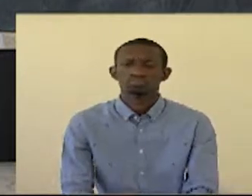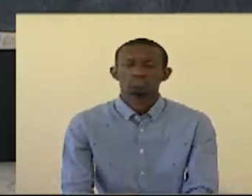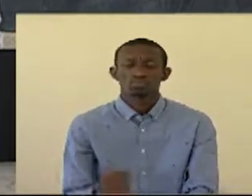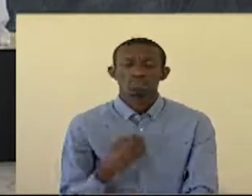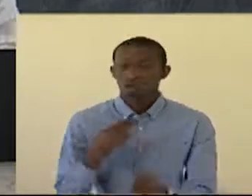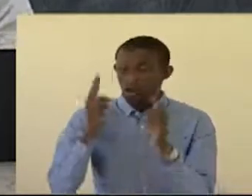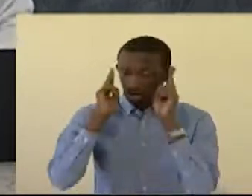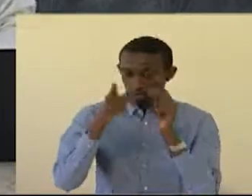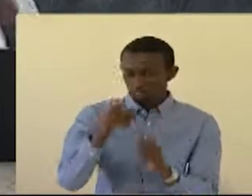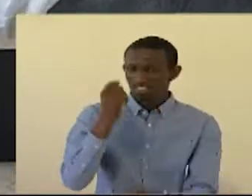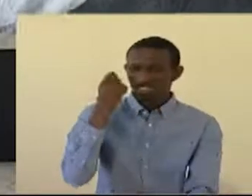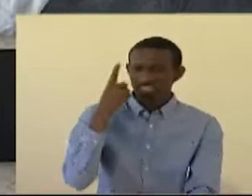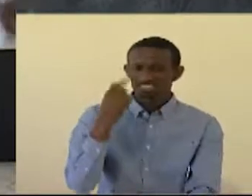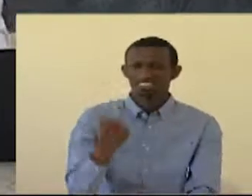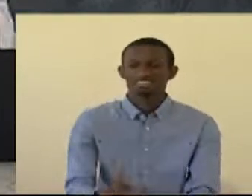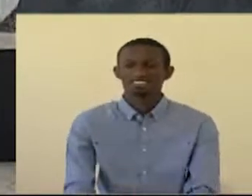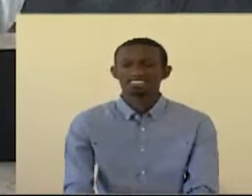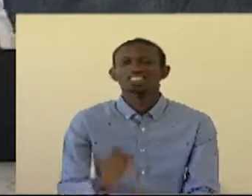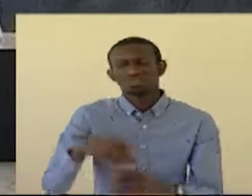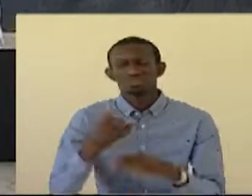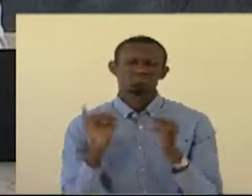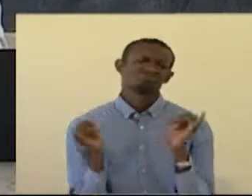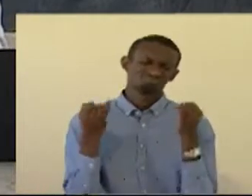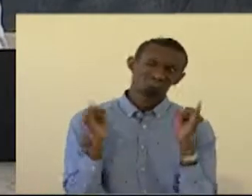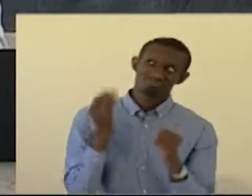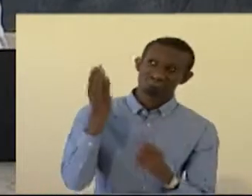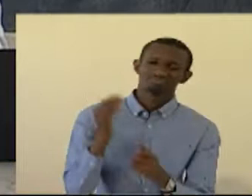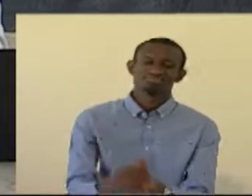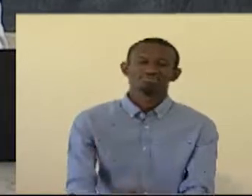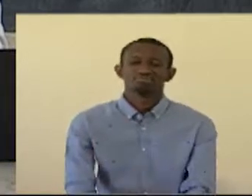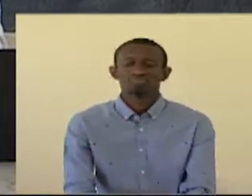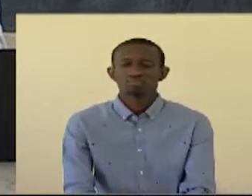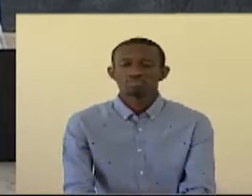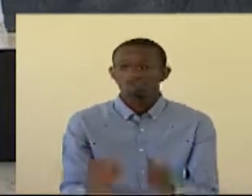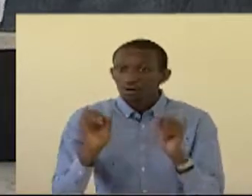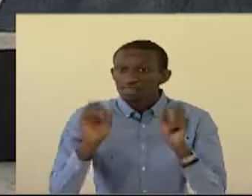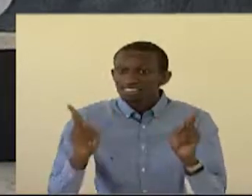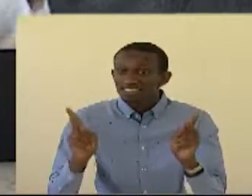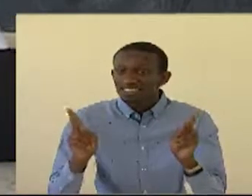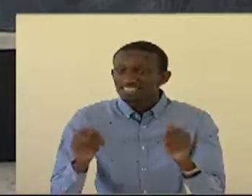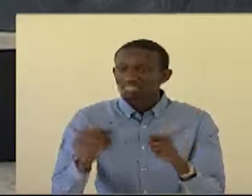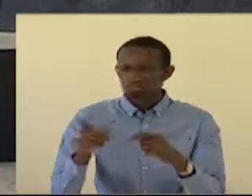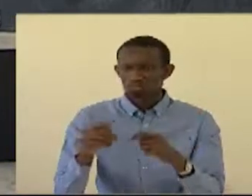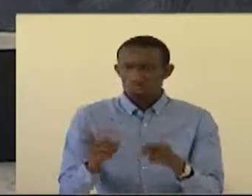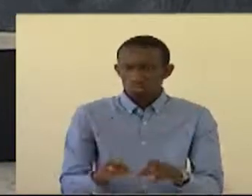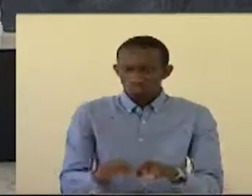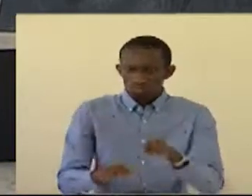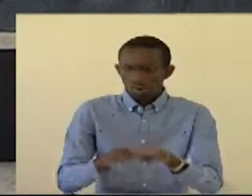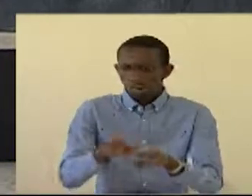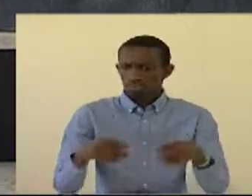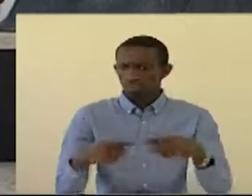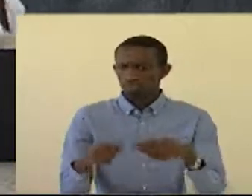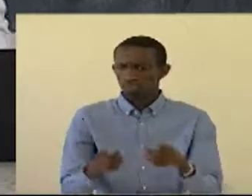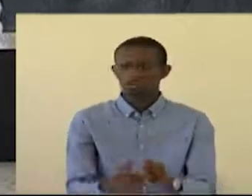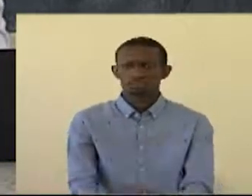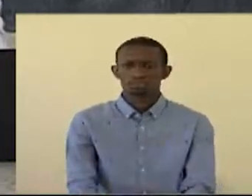I hope you have understood, and you will try that one. Okay? Those different steps are very clear. Now